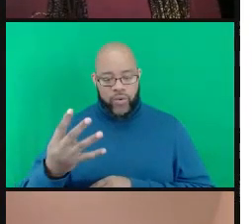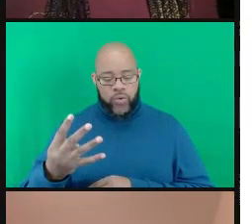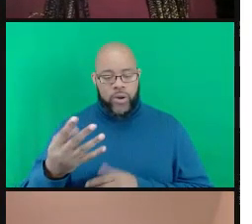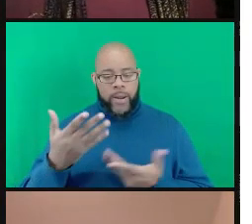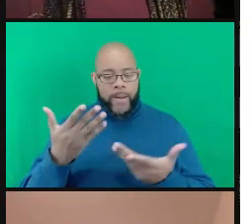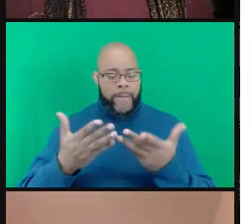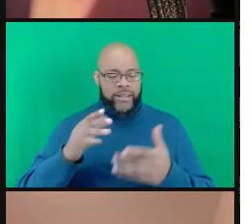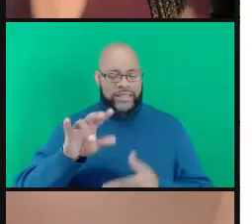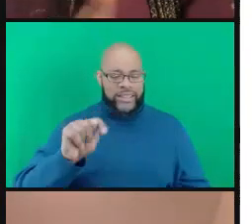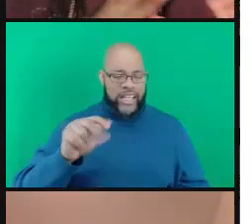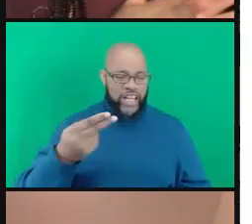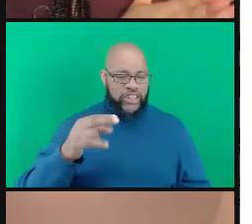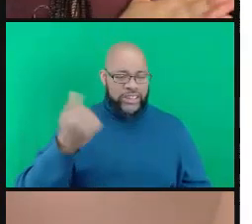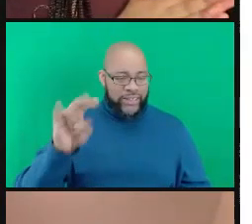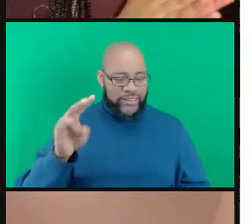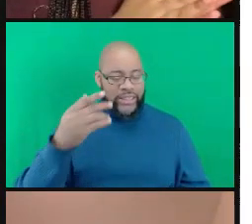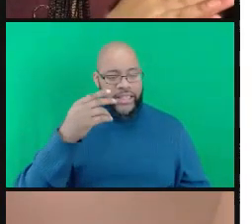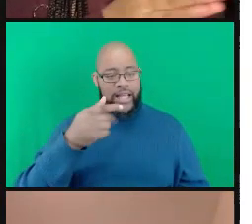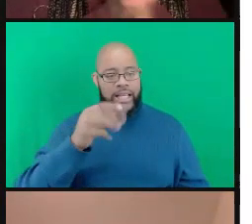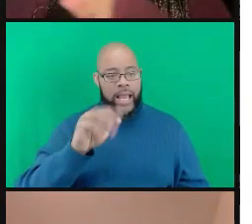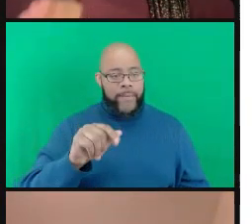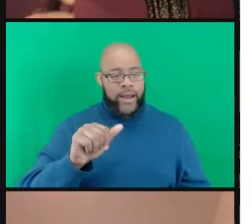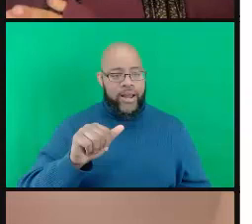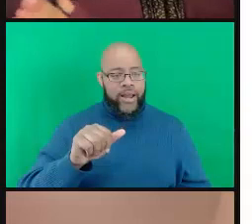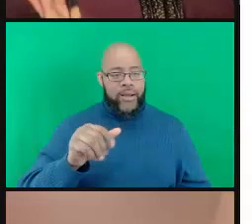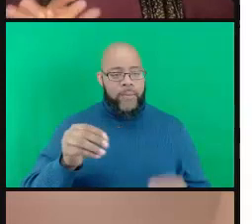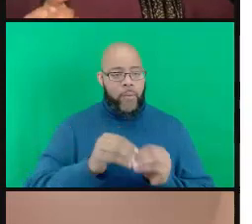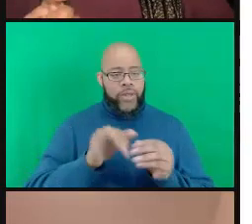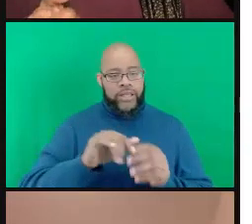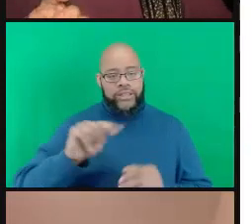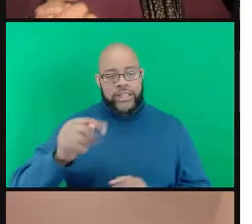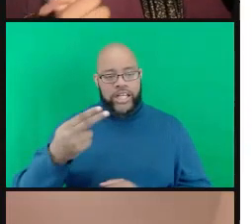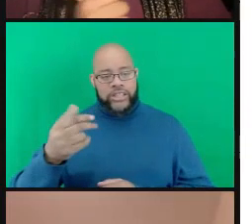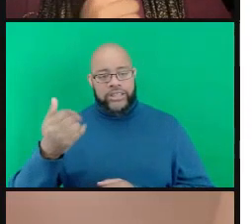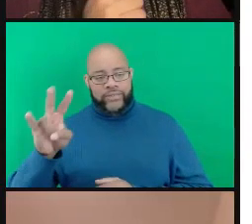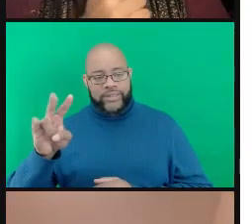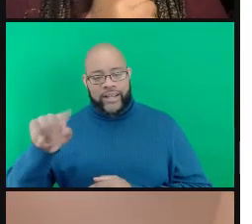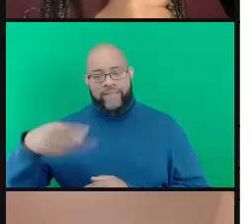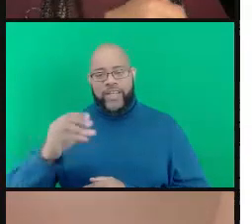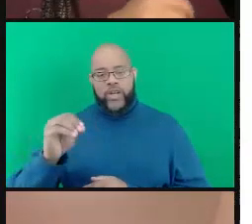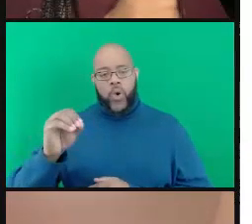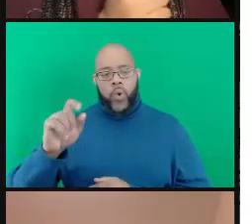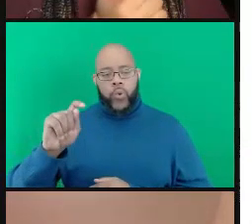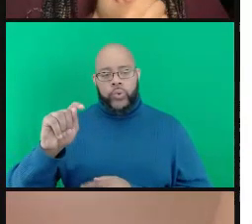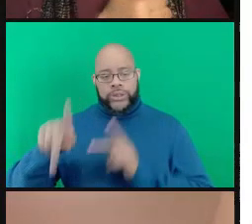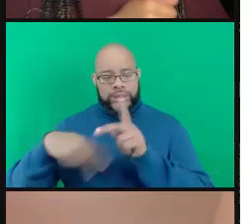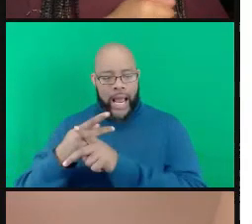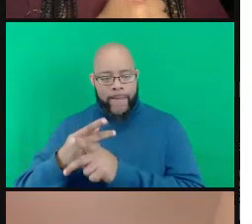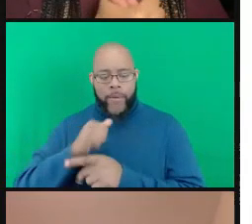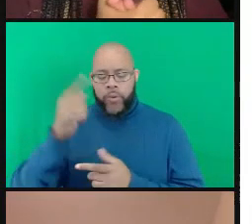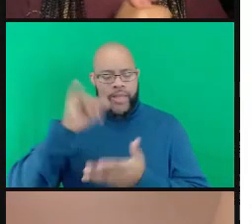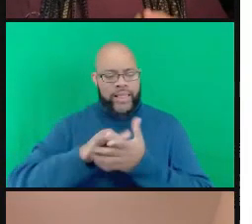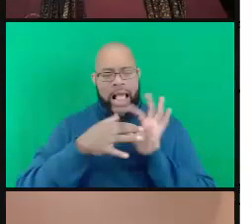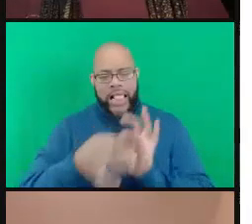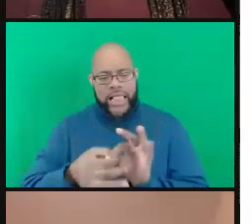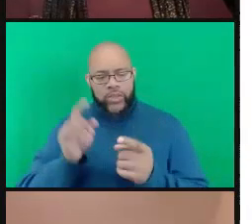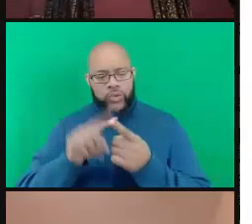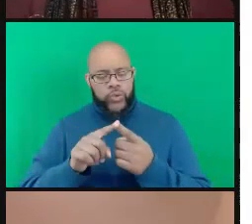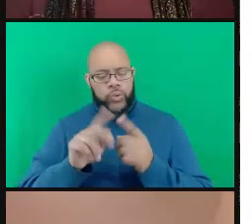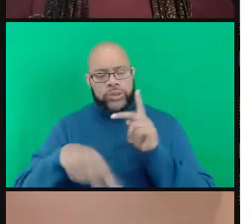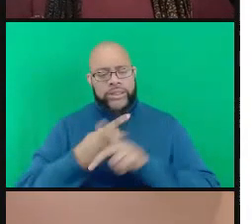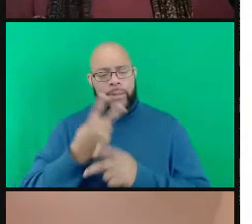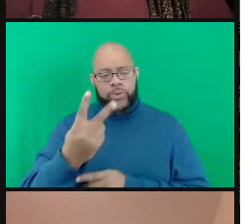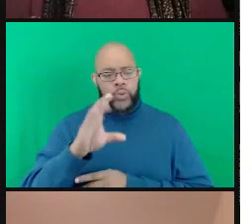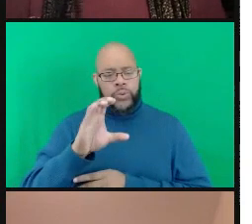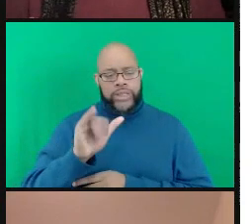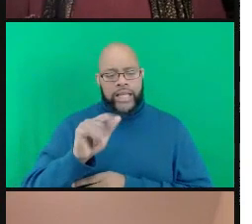Th17. So if you think of gamma T cells as more of a Th17 phenotype, I don't think they lean towards type 2